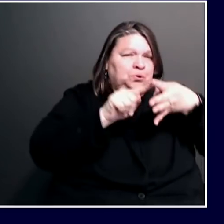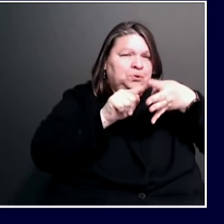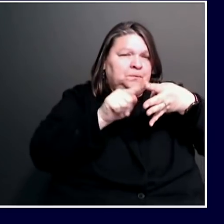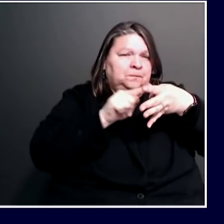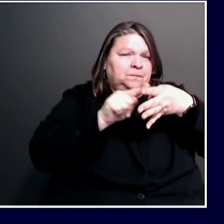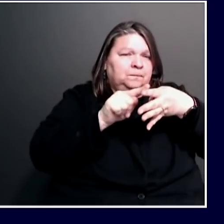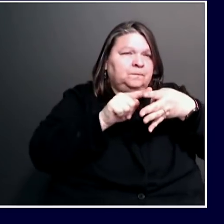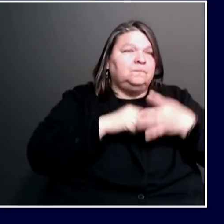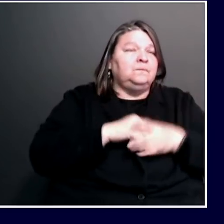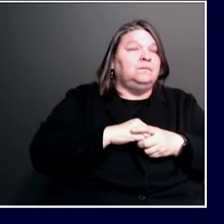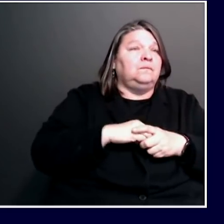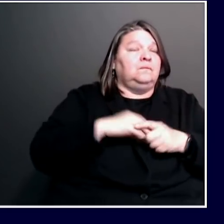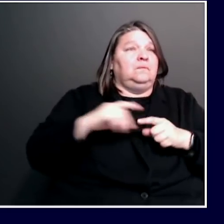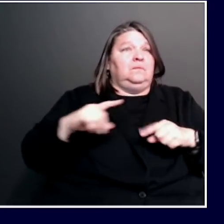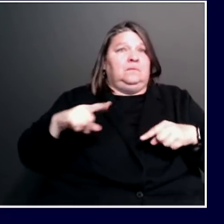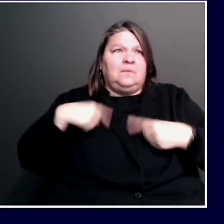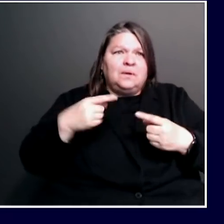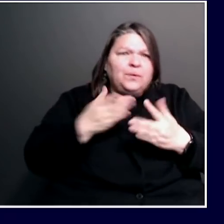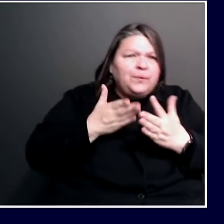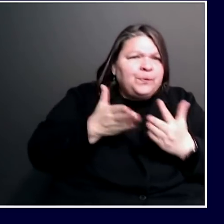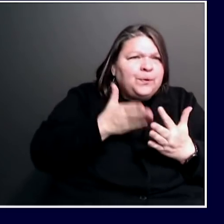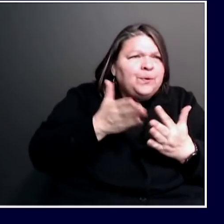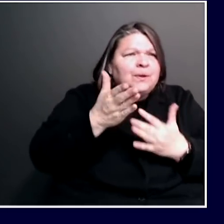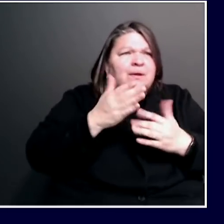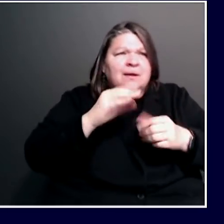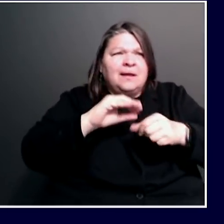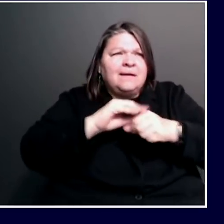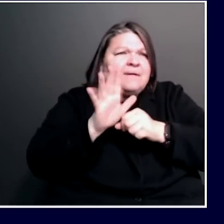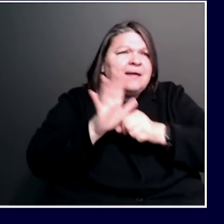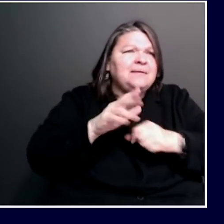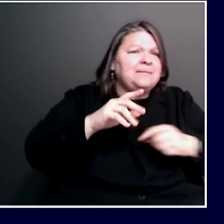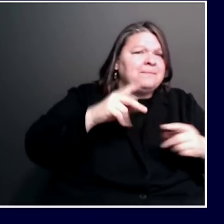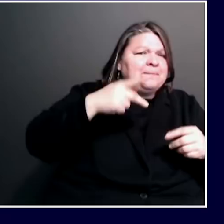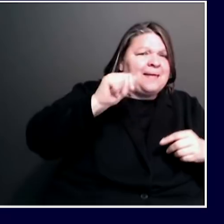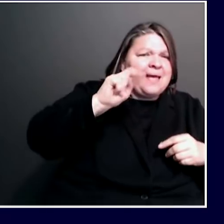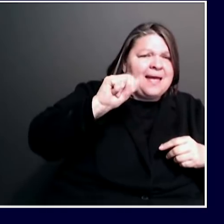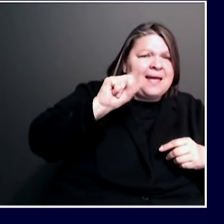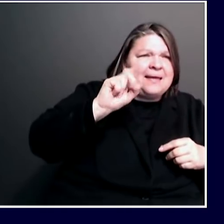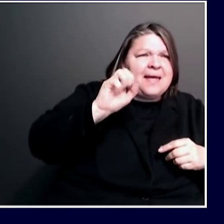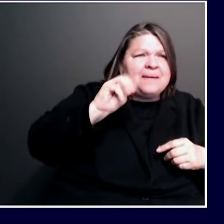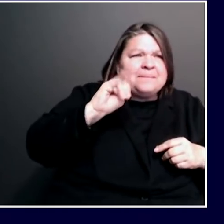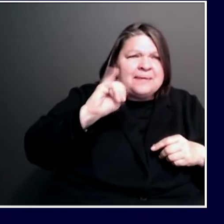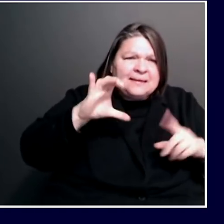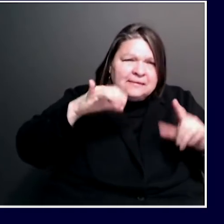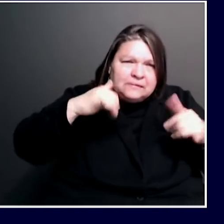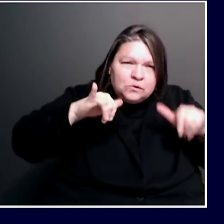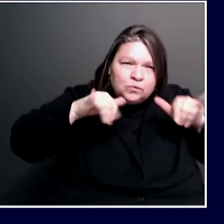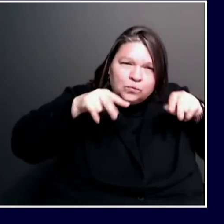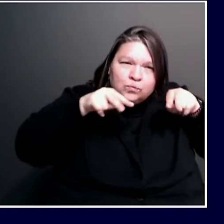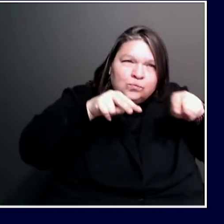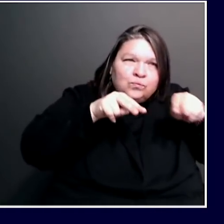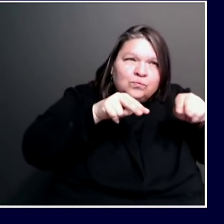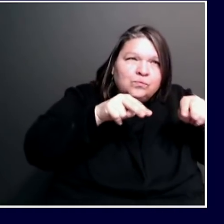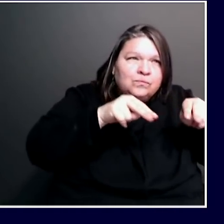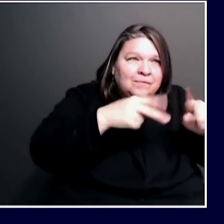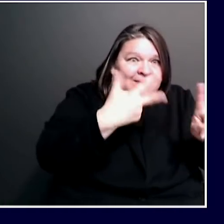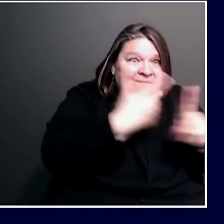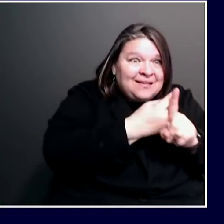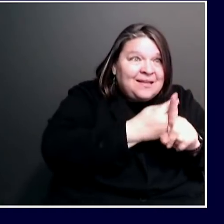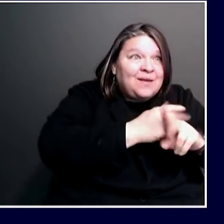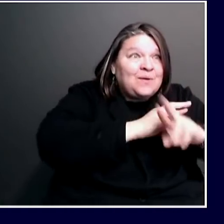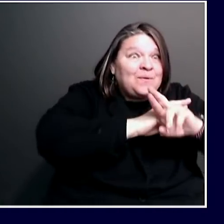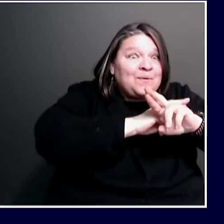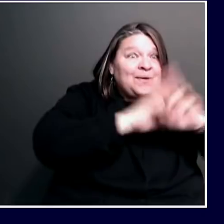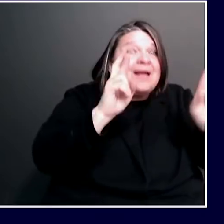pandemic, we will be monitoring the situation and will be ready if or when that vaccine is authorized by the